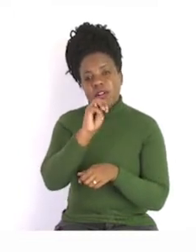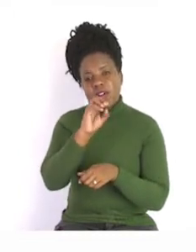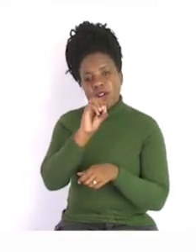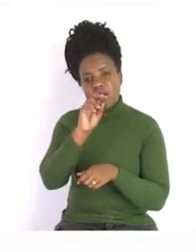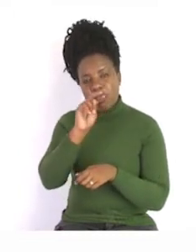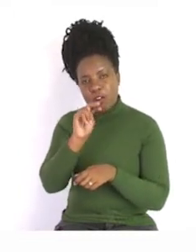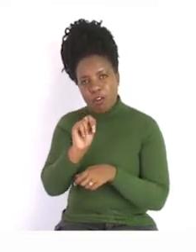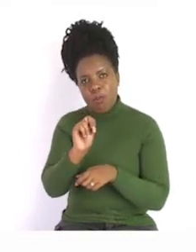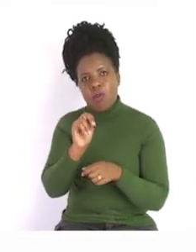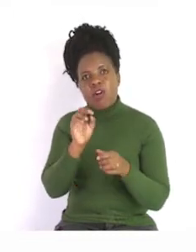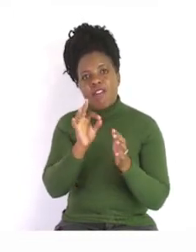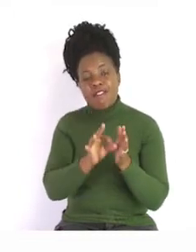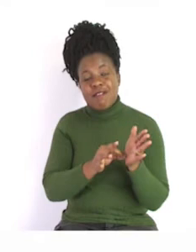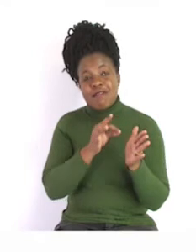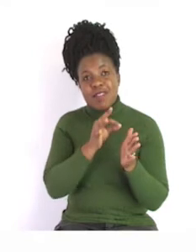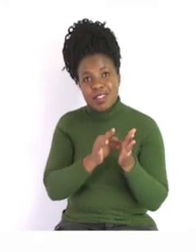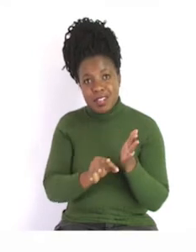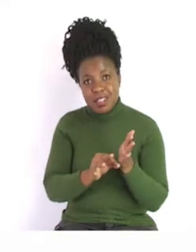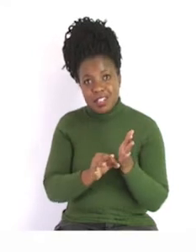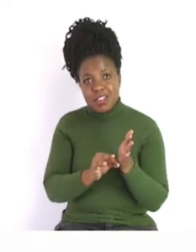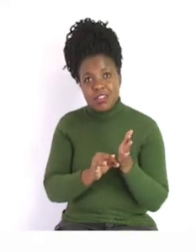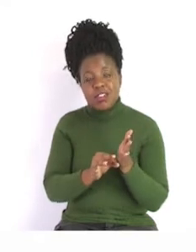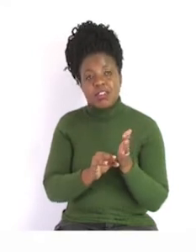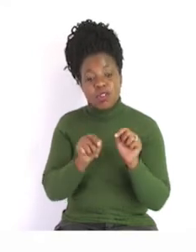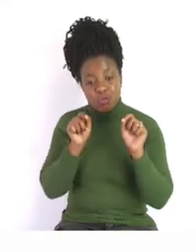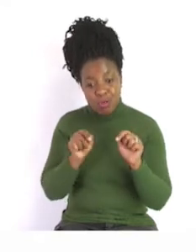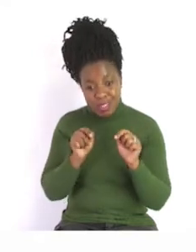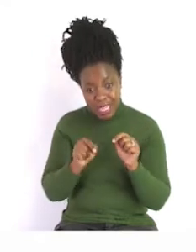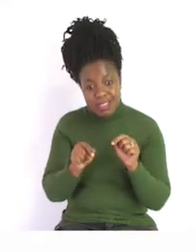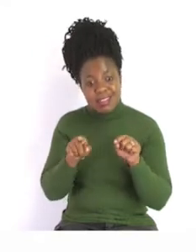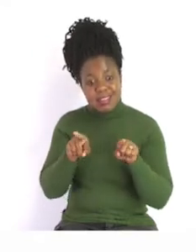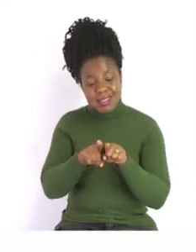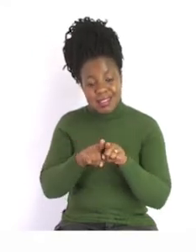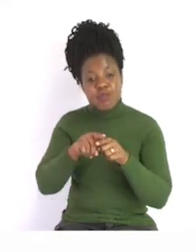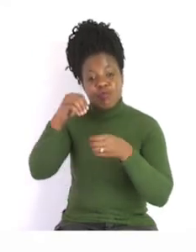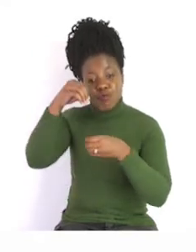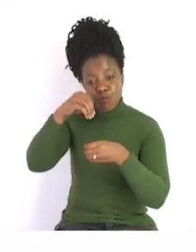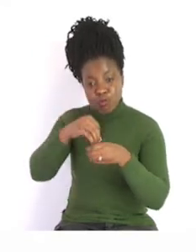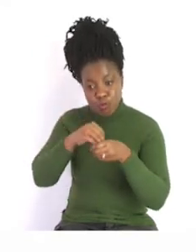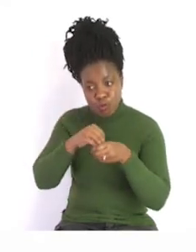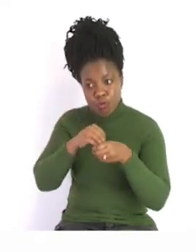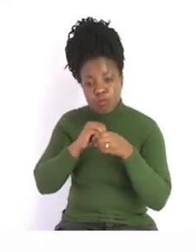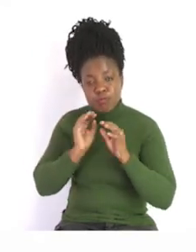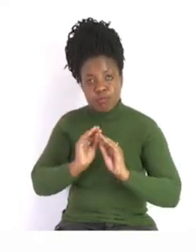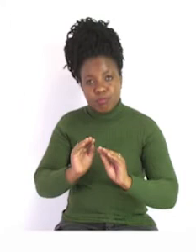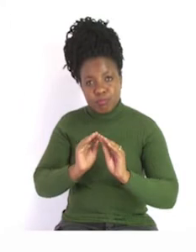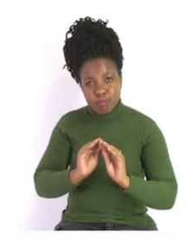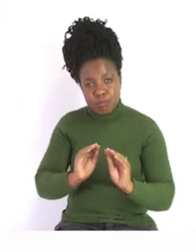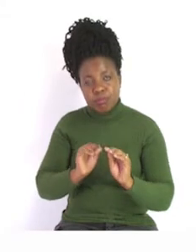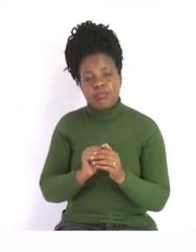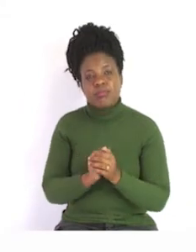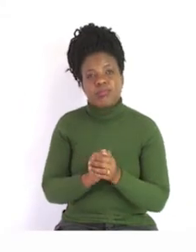discuss today. So do not find it strange that a common fraction also speaks about